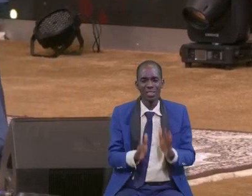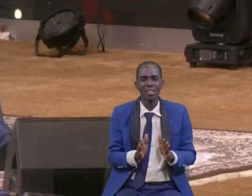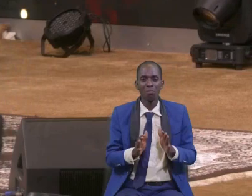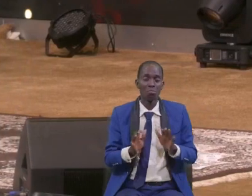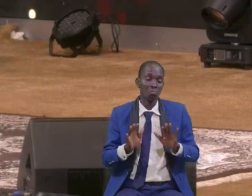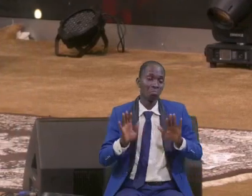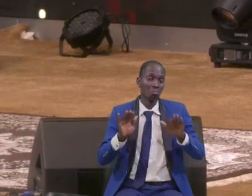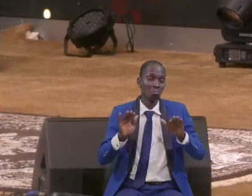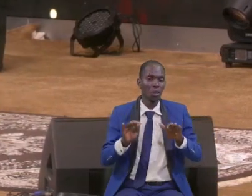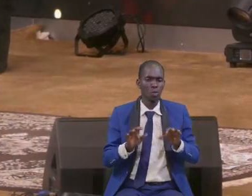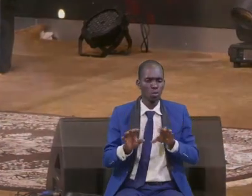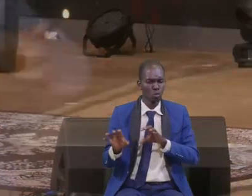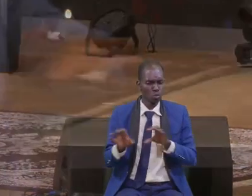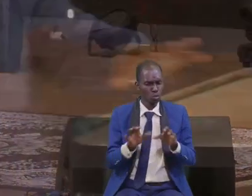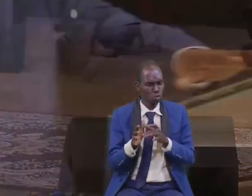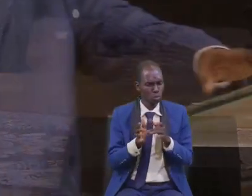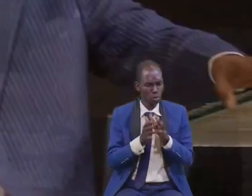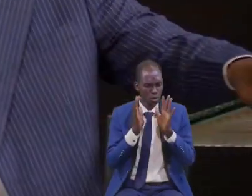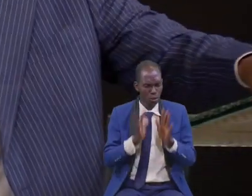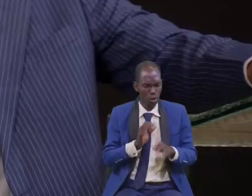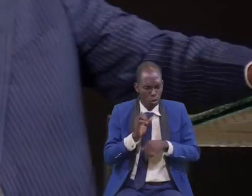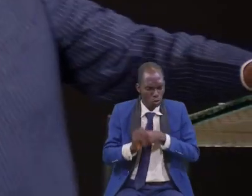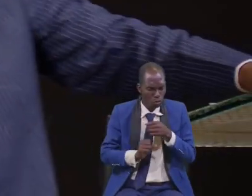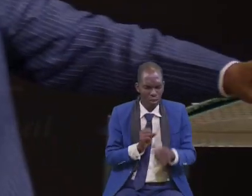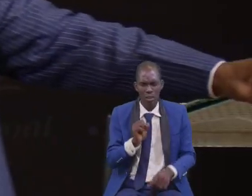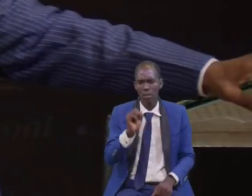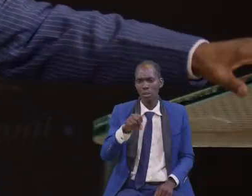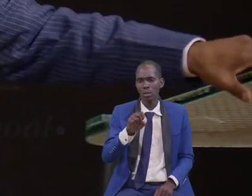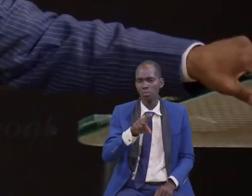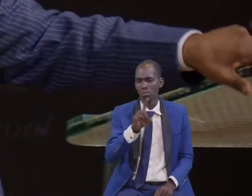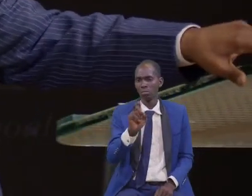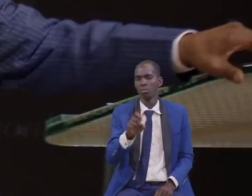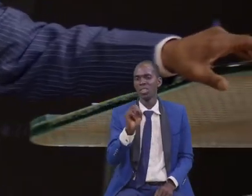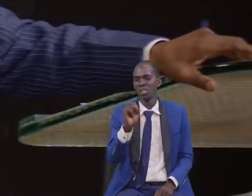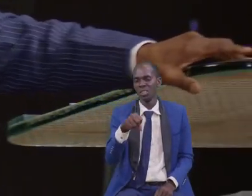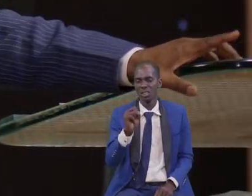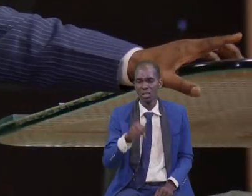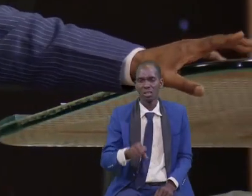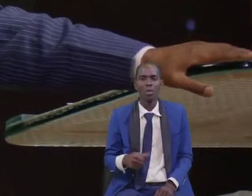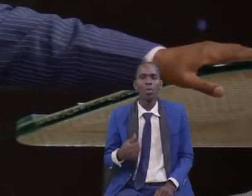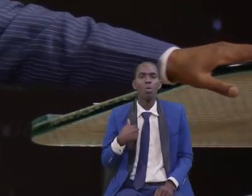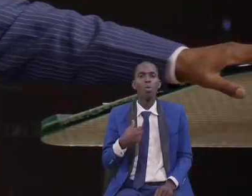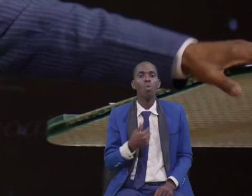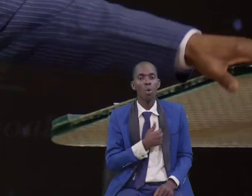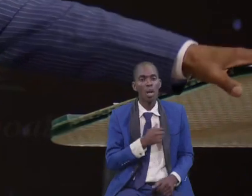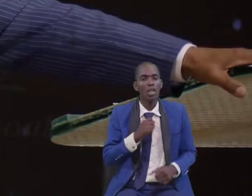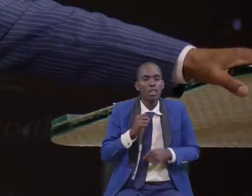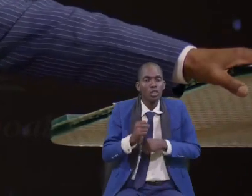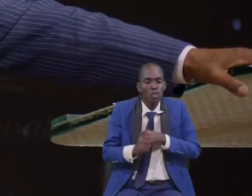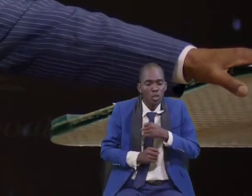do Christians suffer? Yes, we suffer persecution. Yes, we suffer